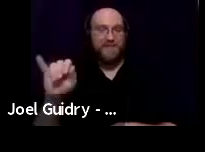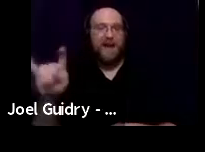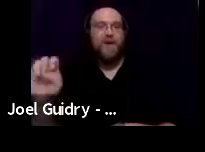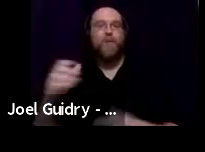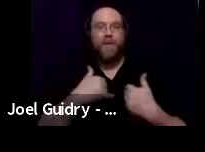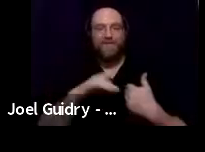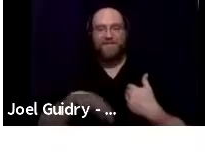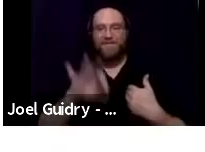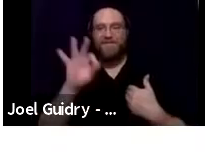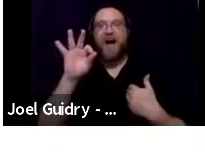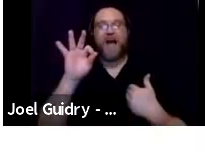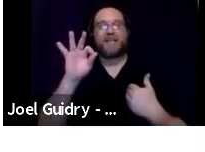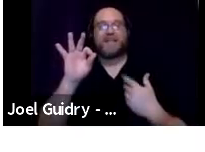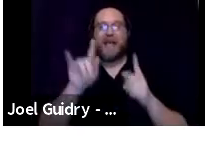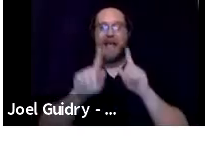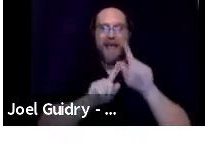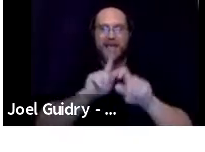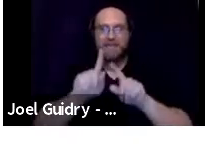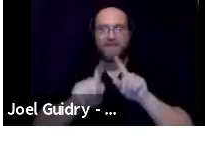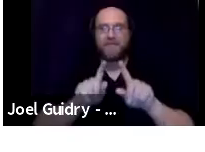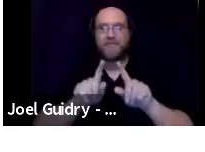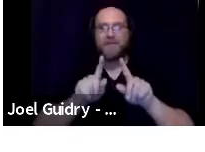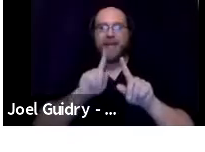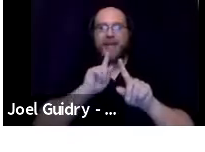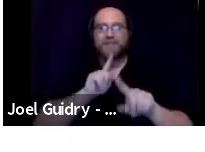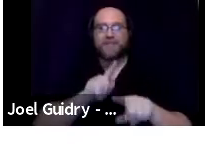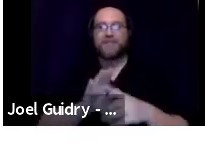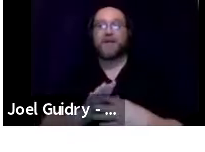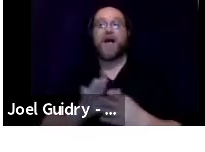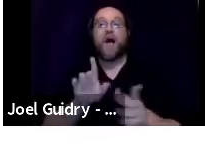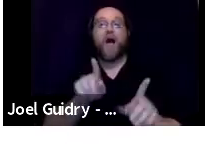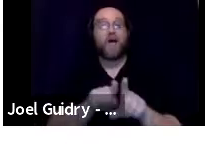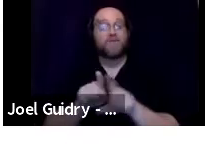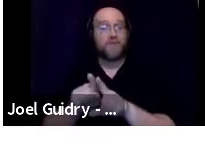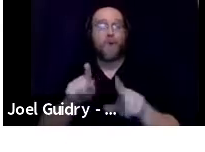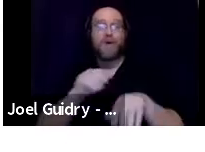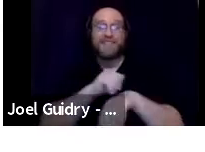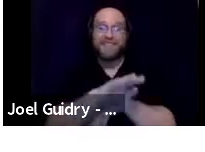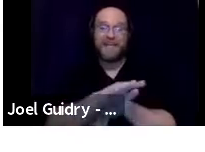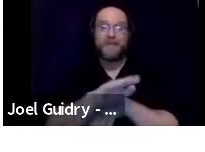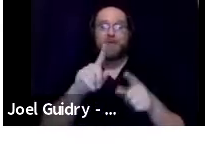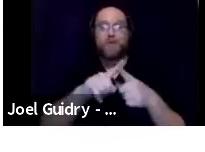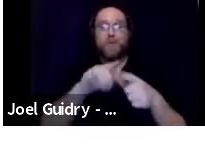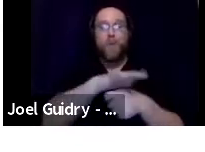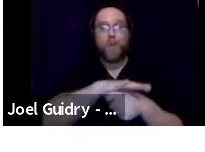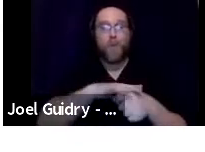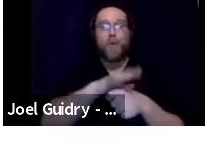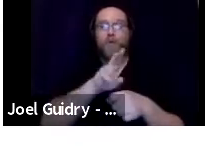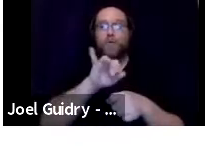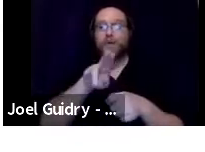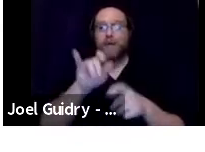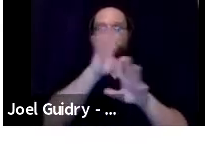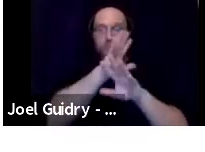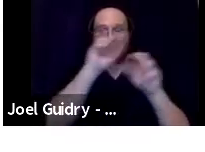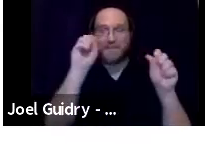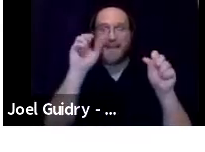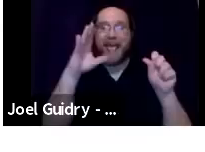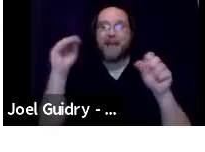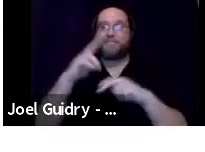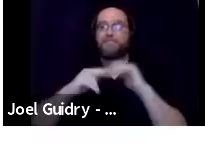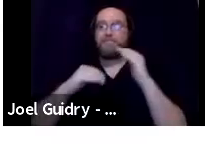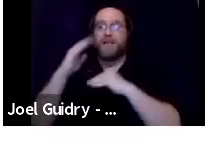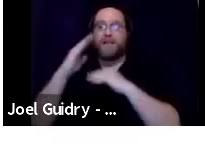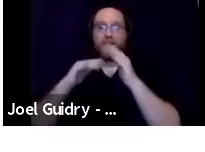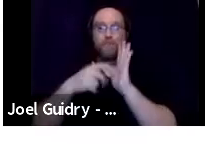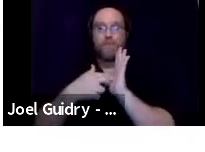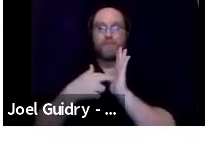we also ask that you send questions that you have to your local president or your building reps, and they'll get those questions to us, and we'll get the answers on the website